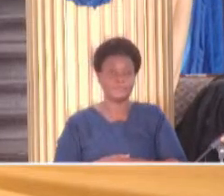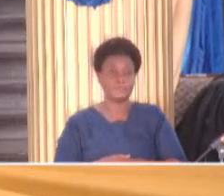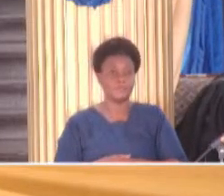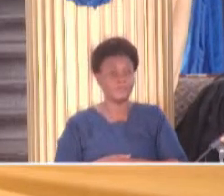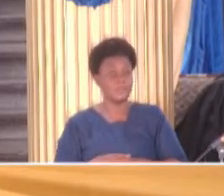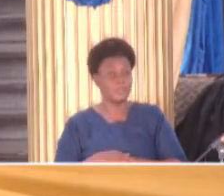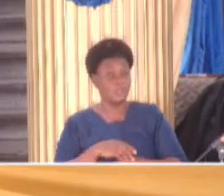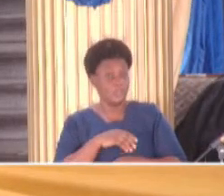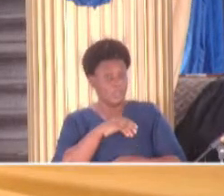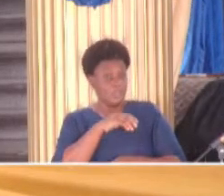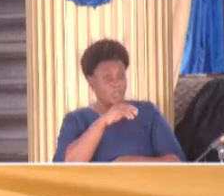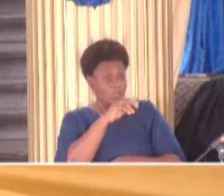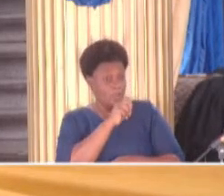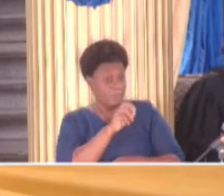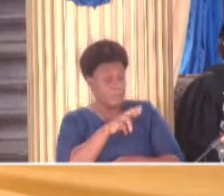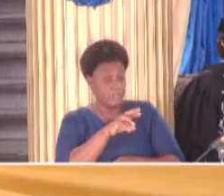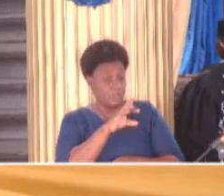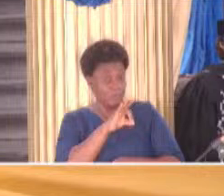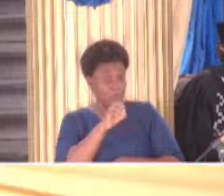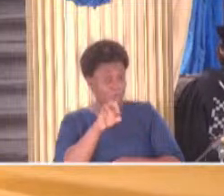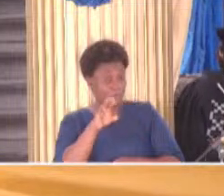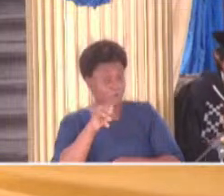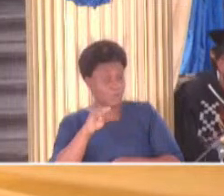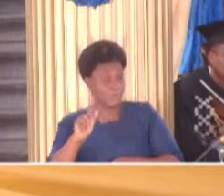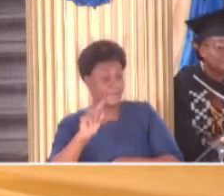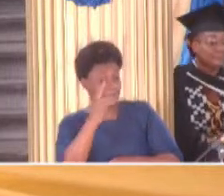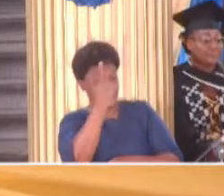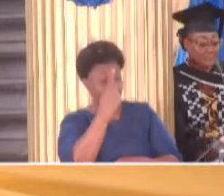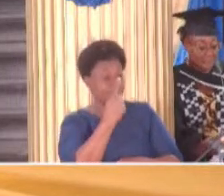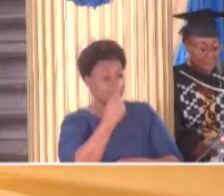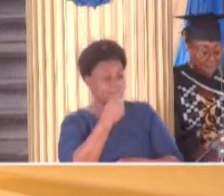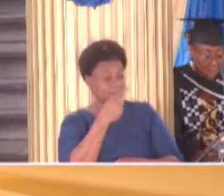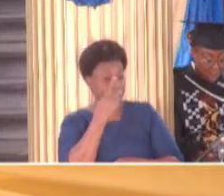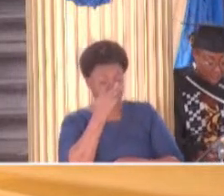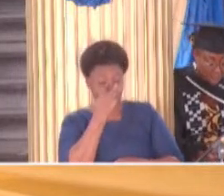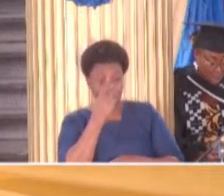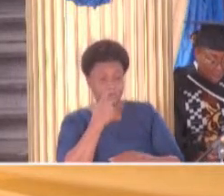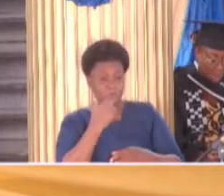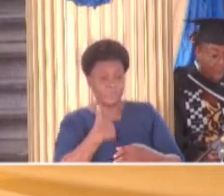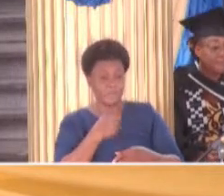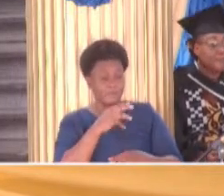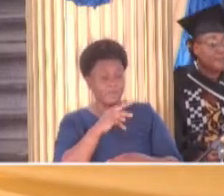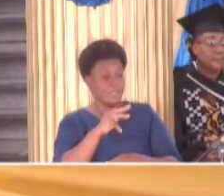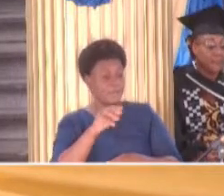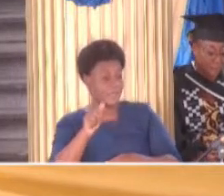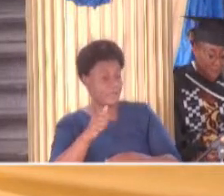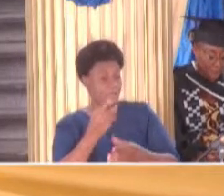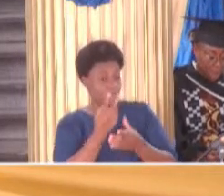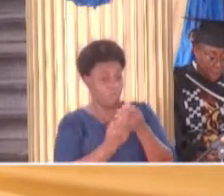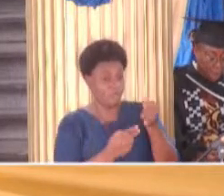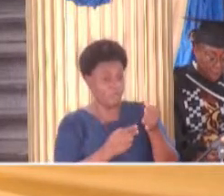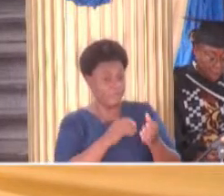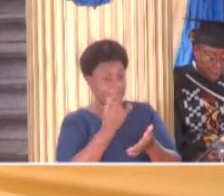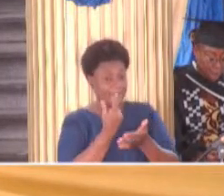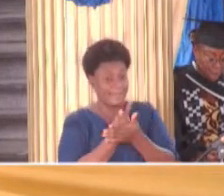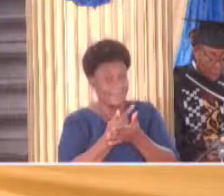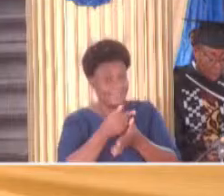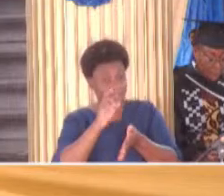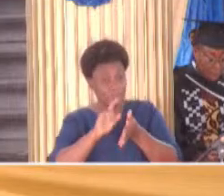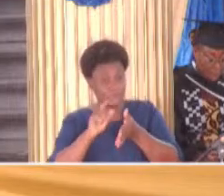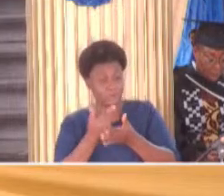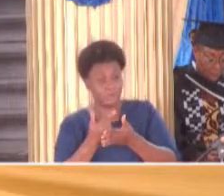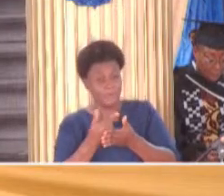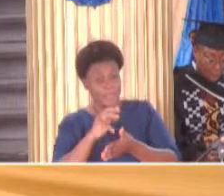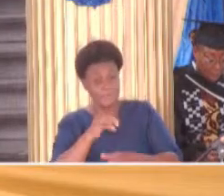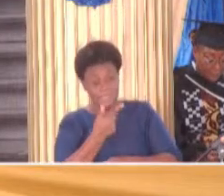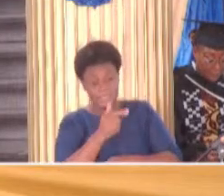Fefuame was the first visually impaired individual to earn master's degrees from both the Ghana Institute of Management and Public